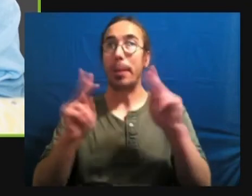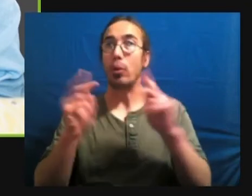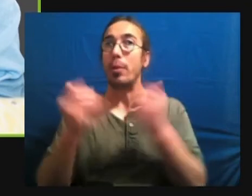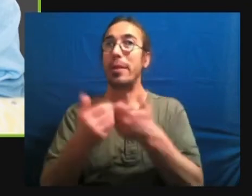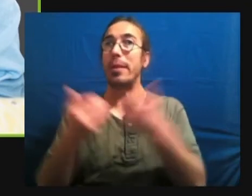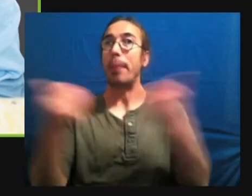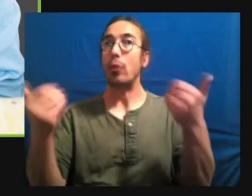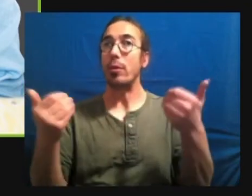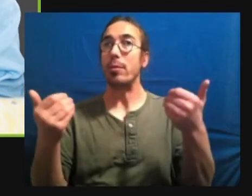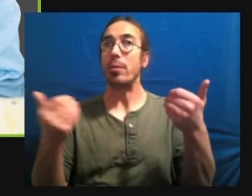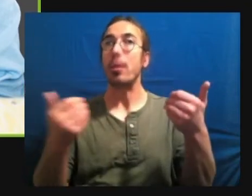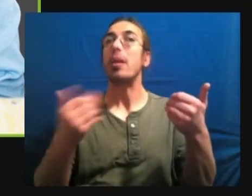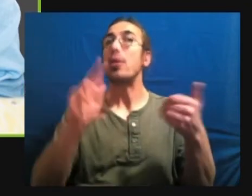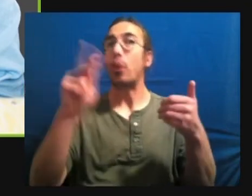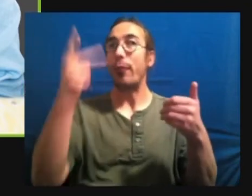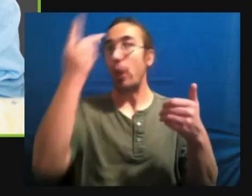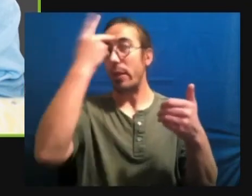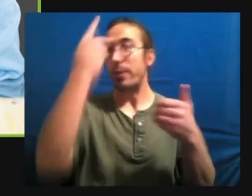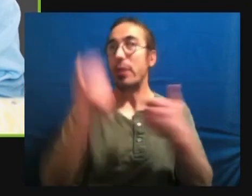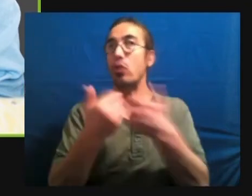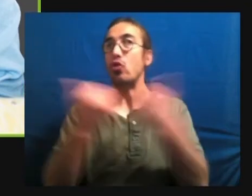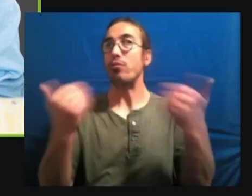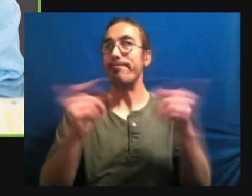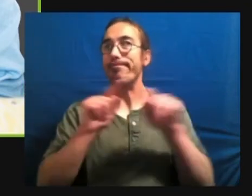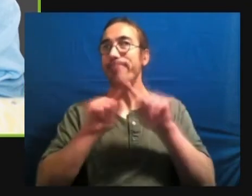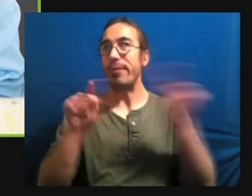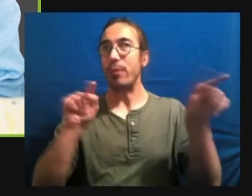are. They're sounding the alarms,